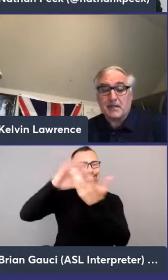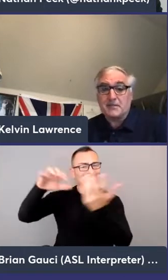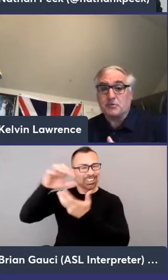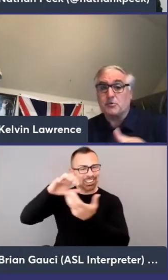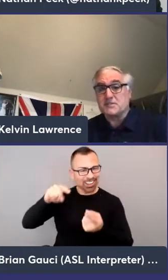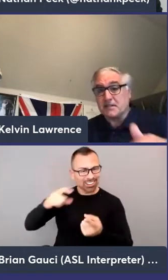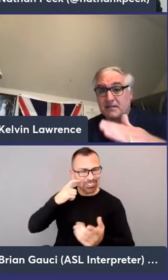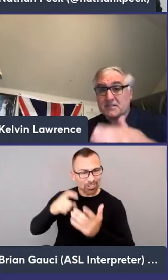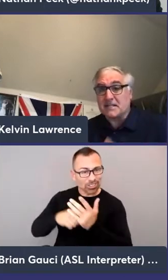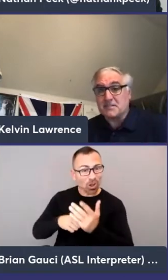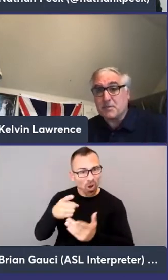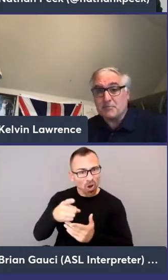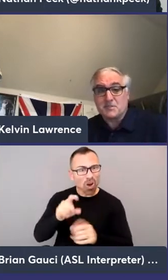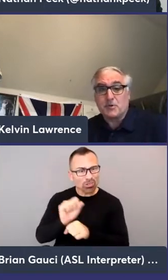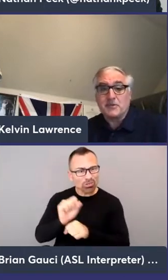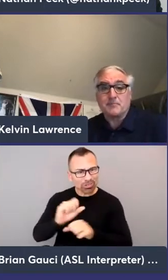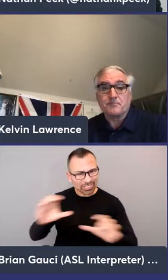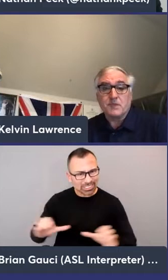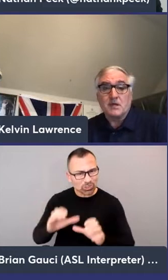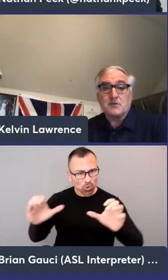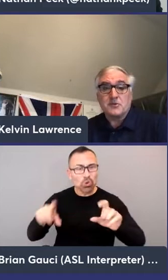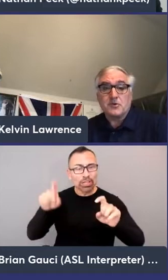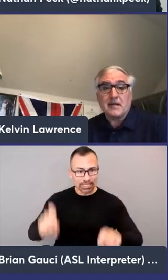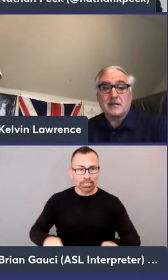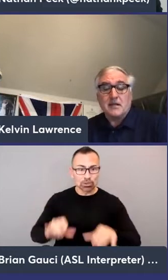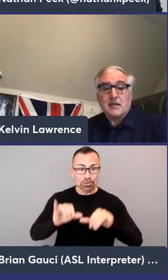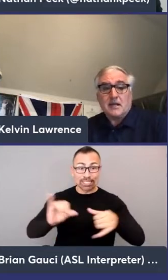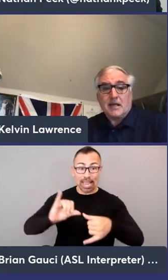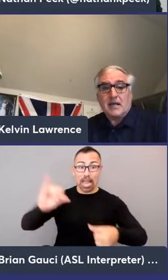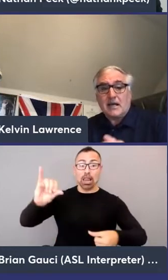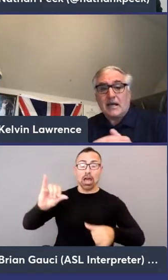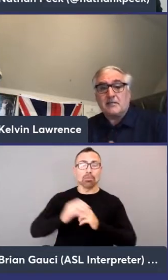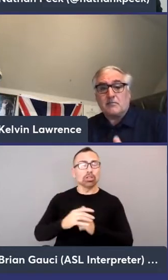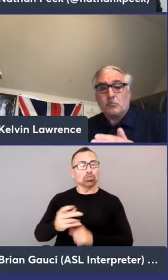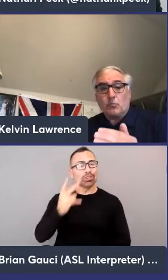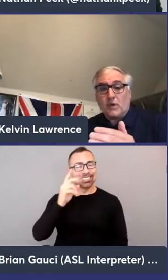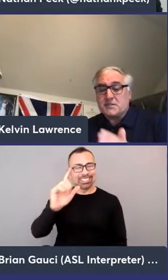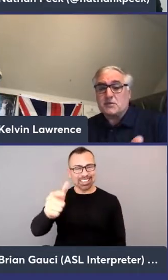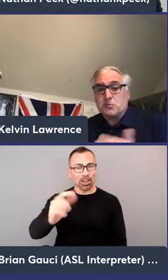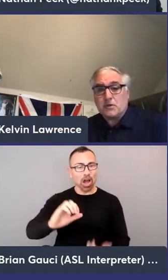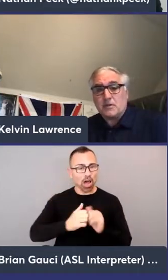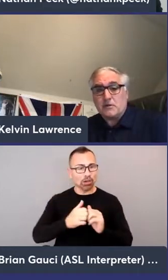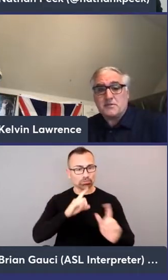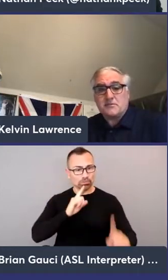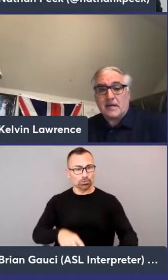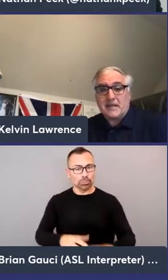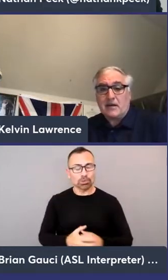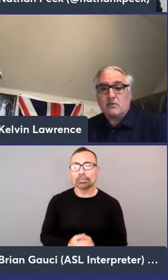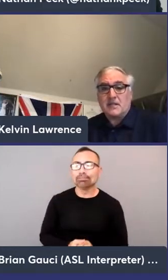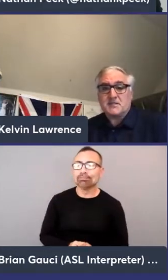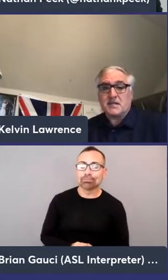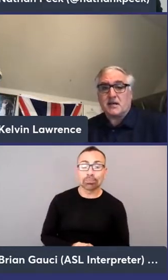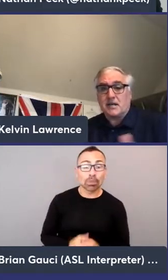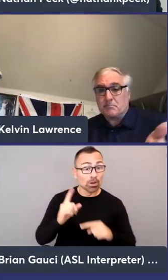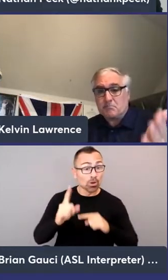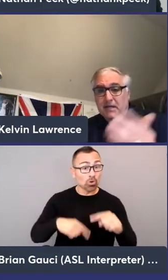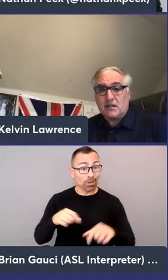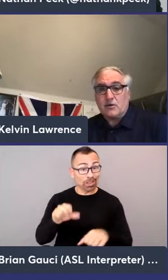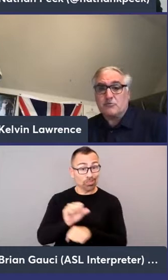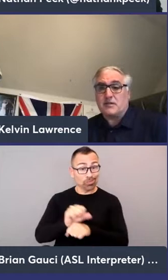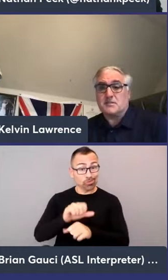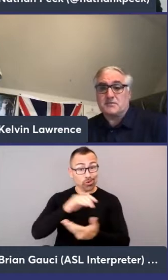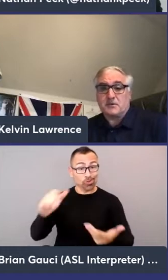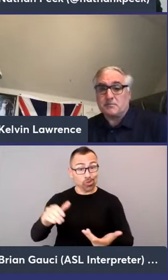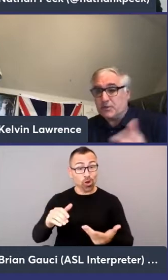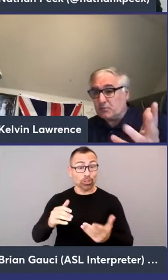a bit later and we'll see that it's actually been responding to that. And once those workloads die down, let's say my